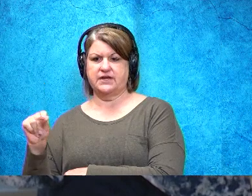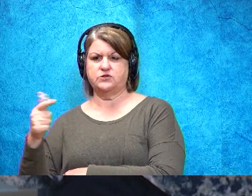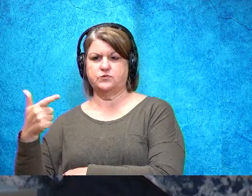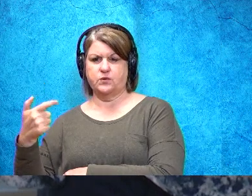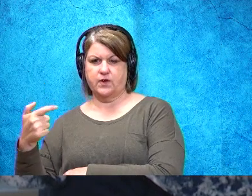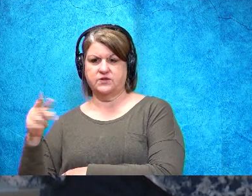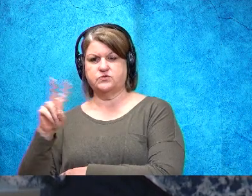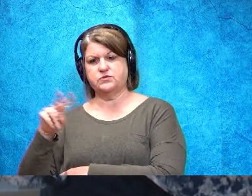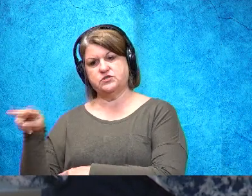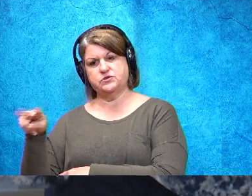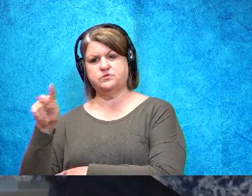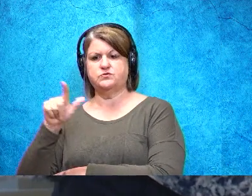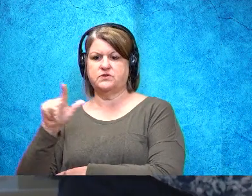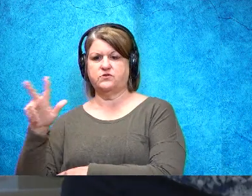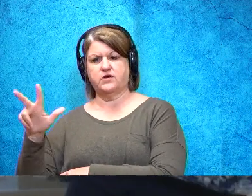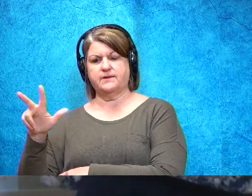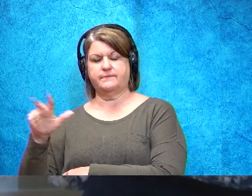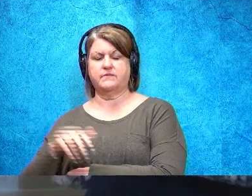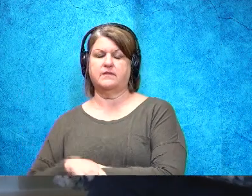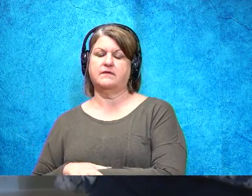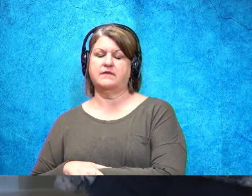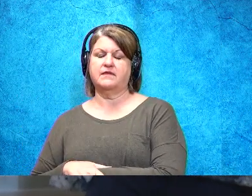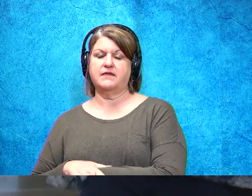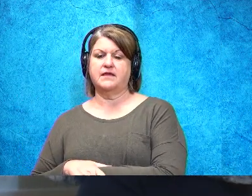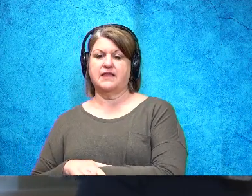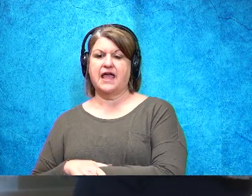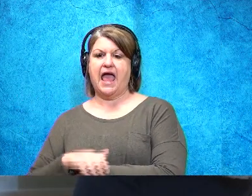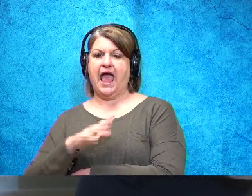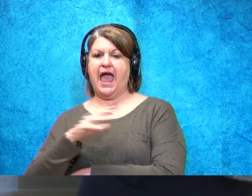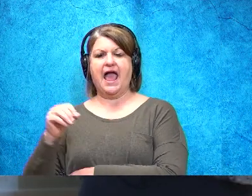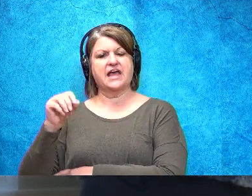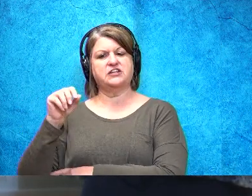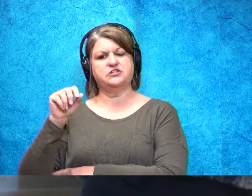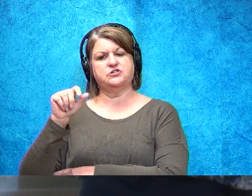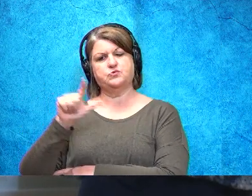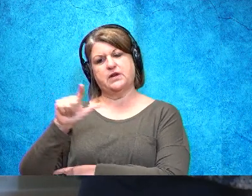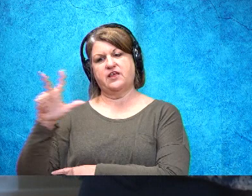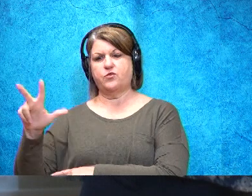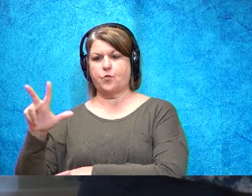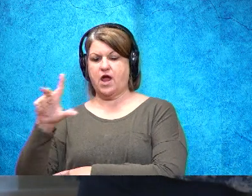20, 21, 22, 23, and 23 ones.